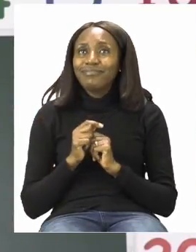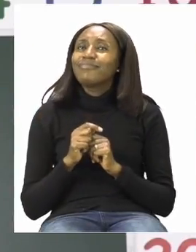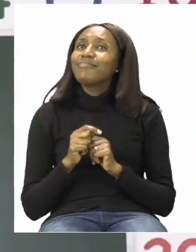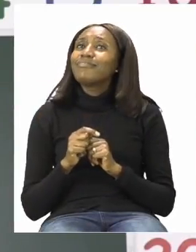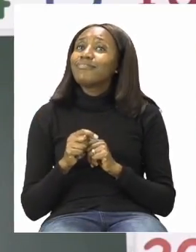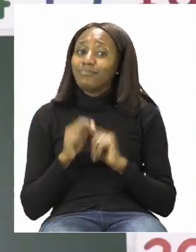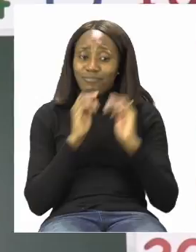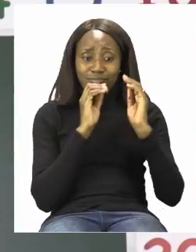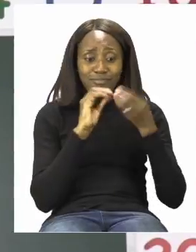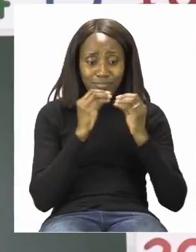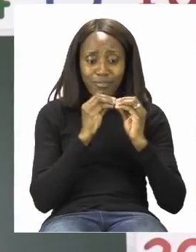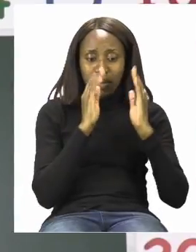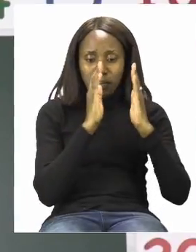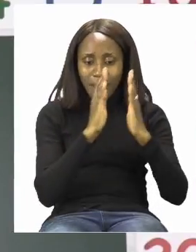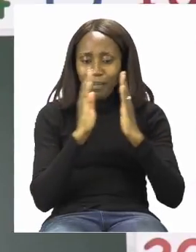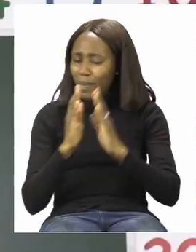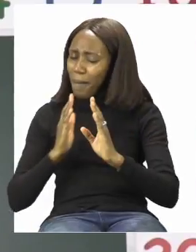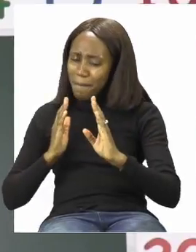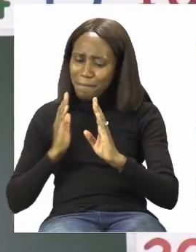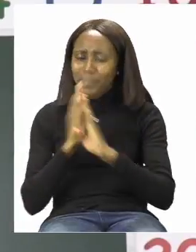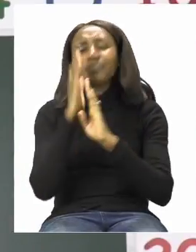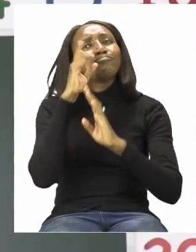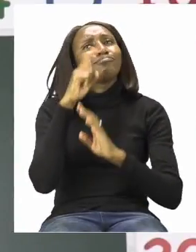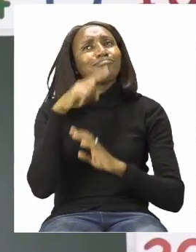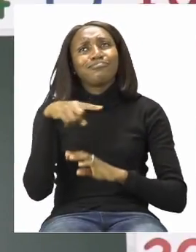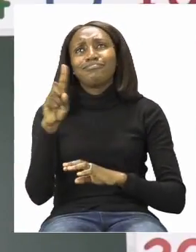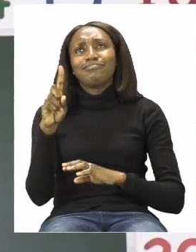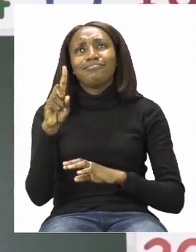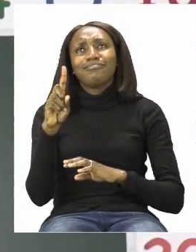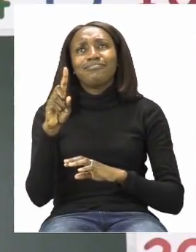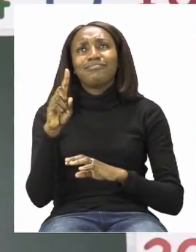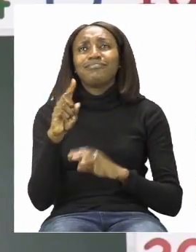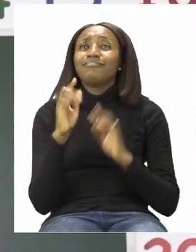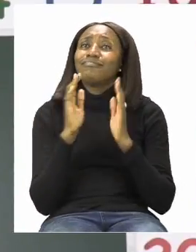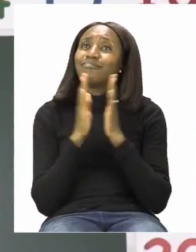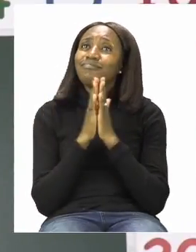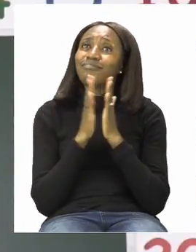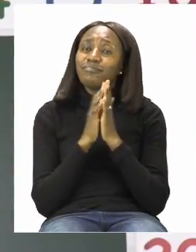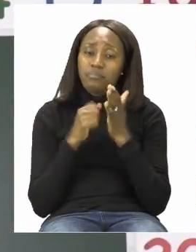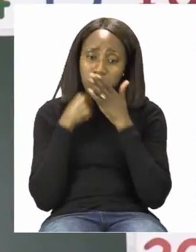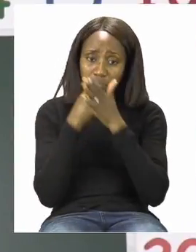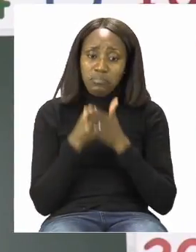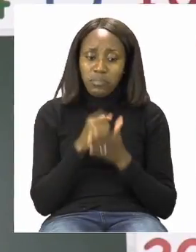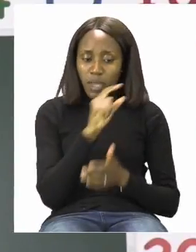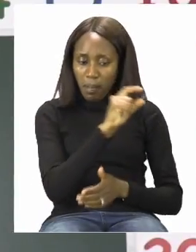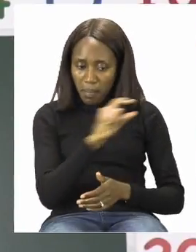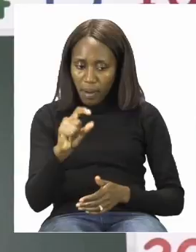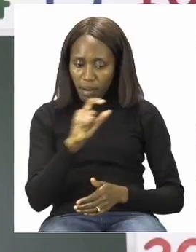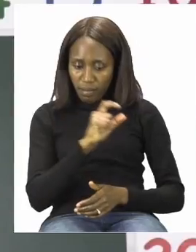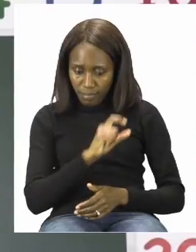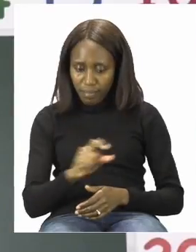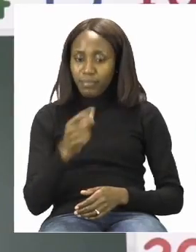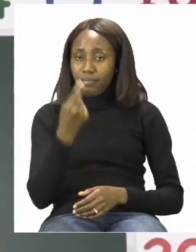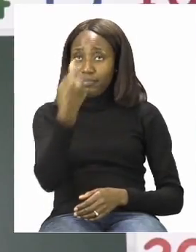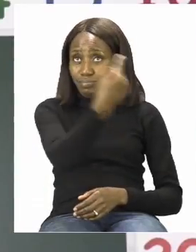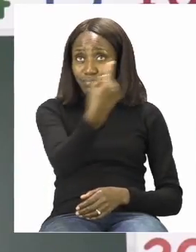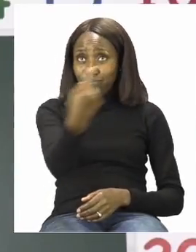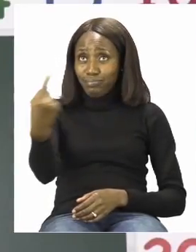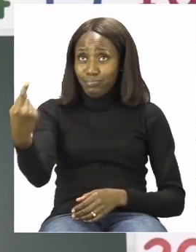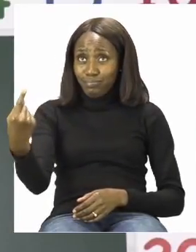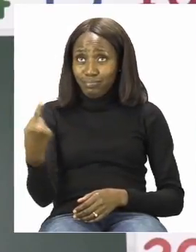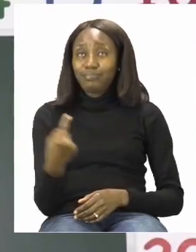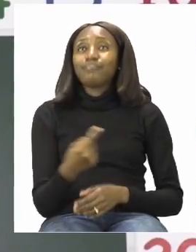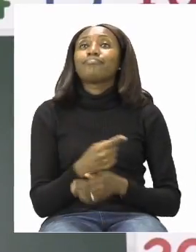our pattern is correct. I would like you to try the next 2 by yourselves. And